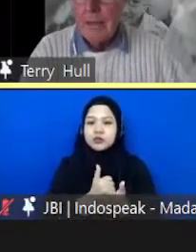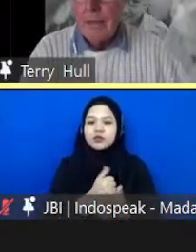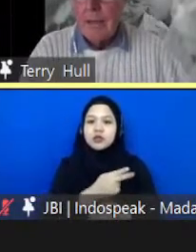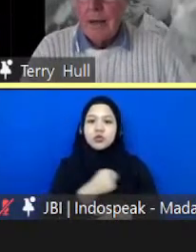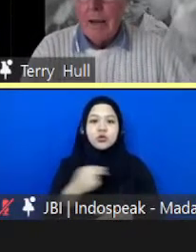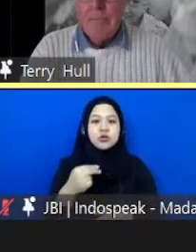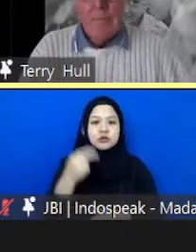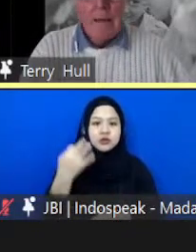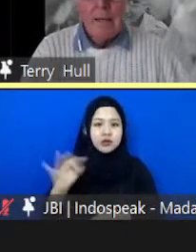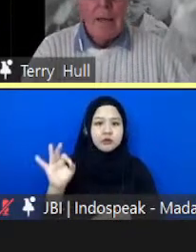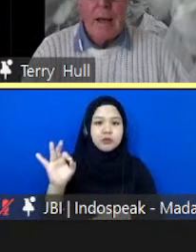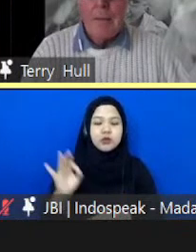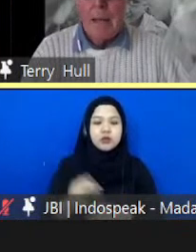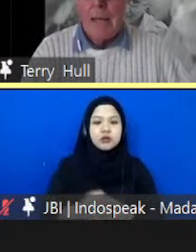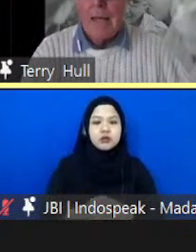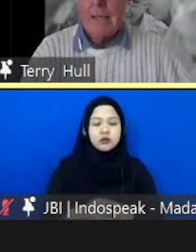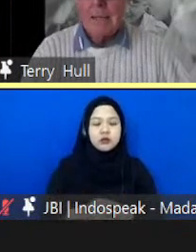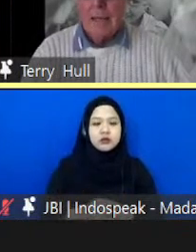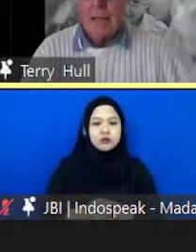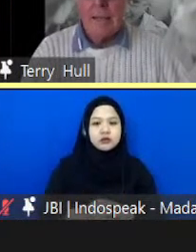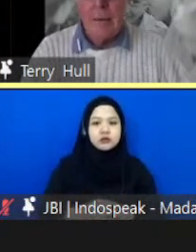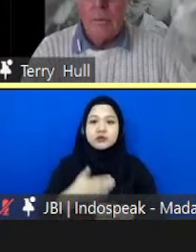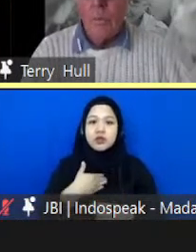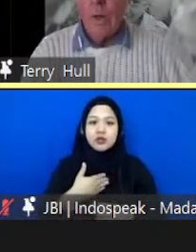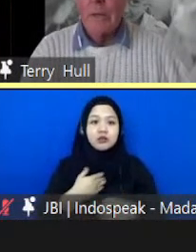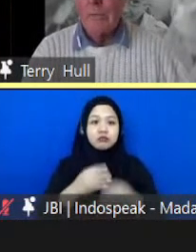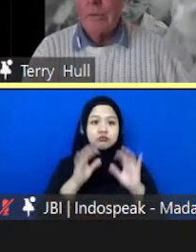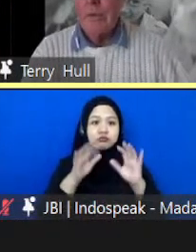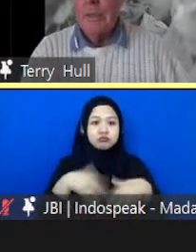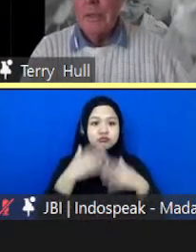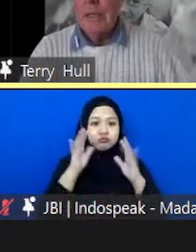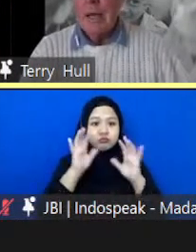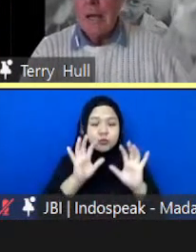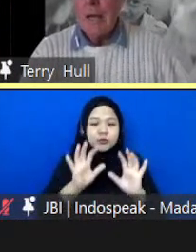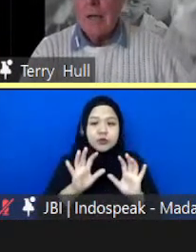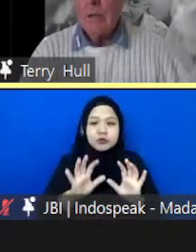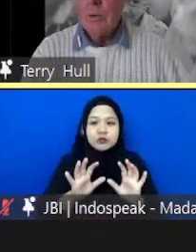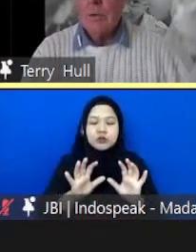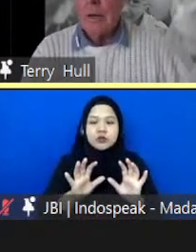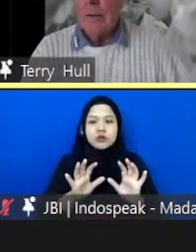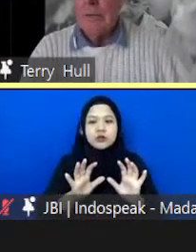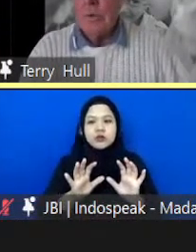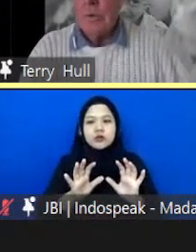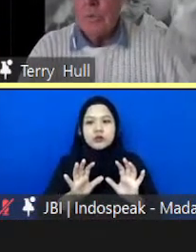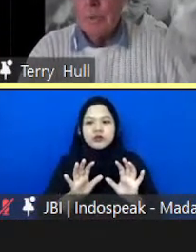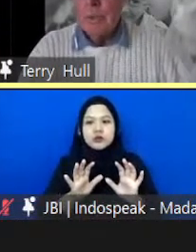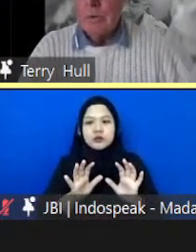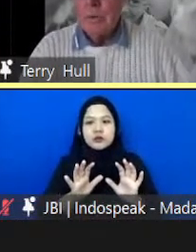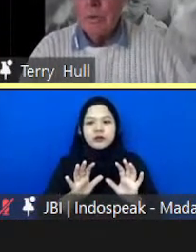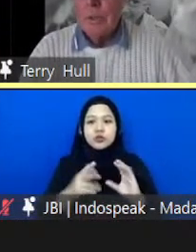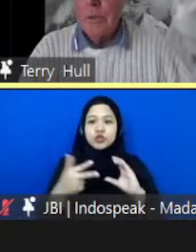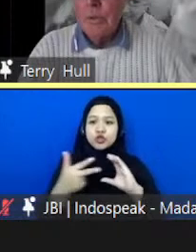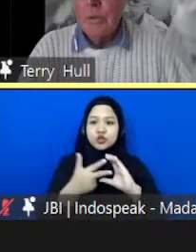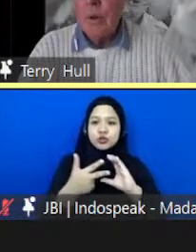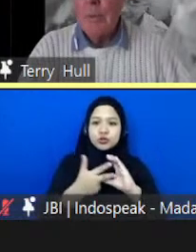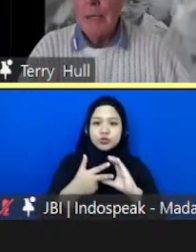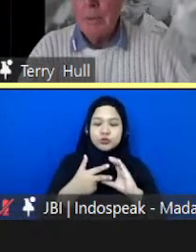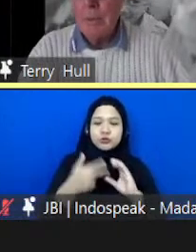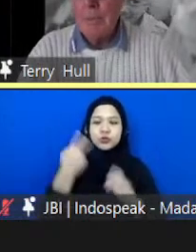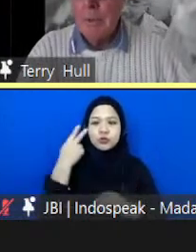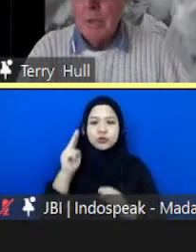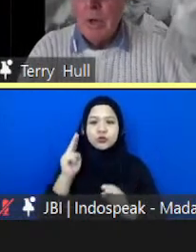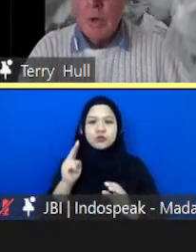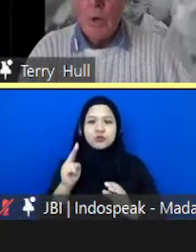update. I've been amazed at the wonderful use of Zoom to include so